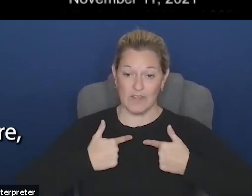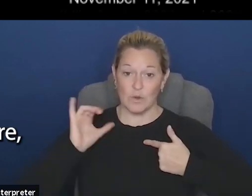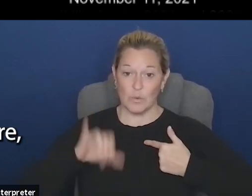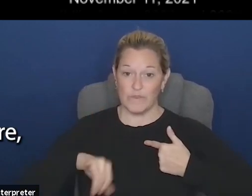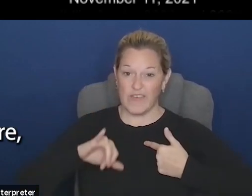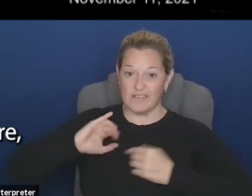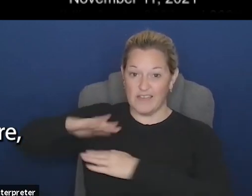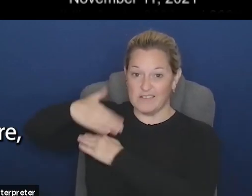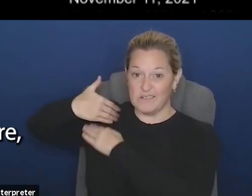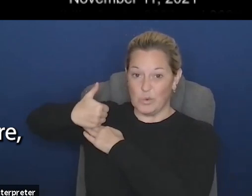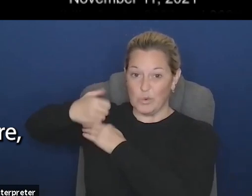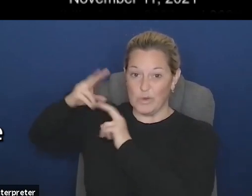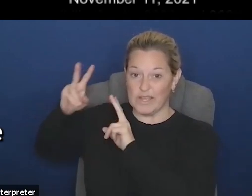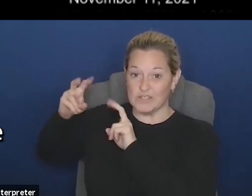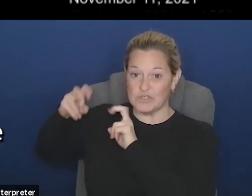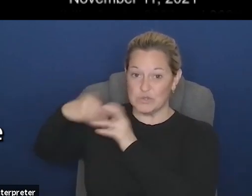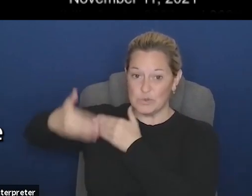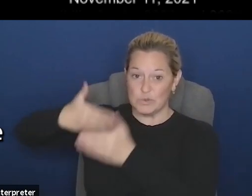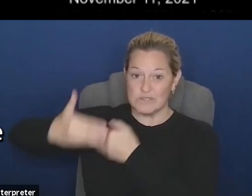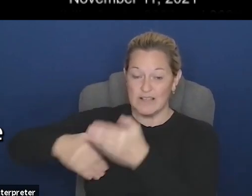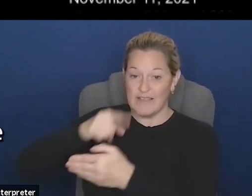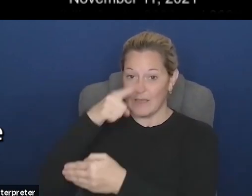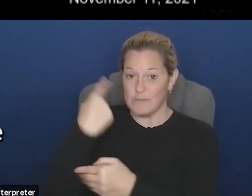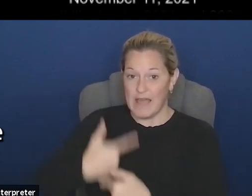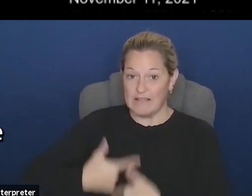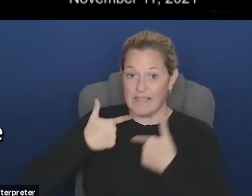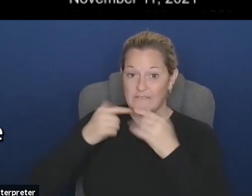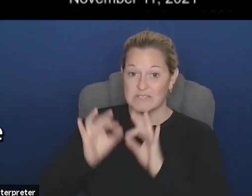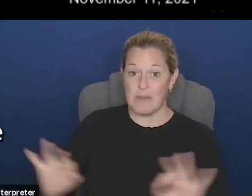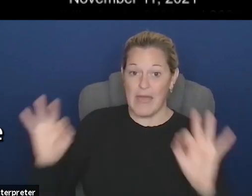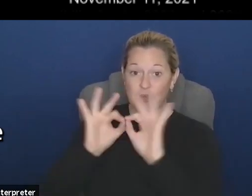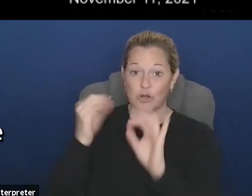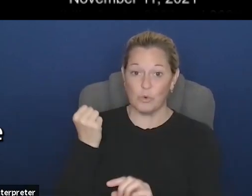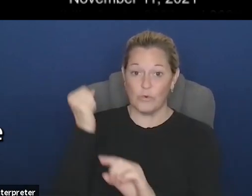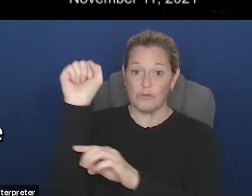fore, with the Black Lives Matter movement, and with all of the